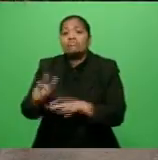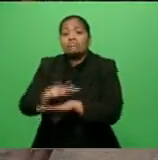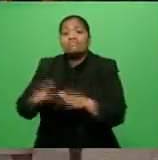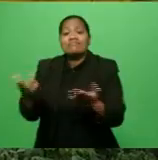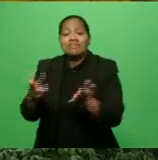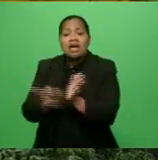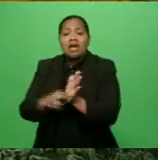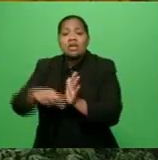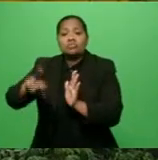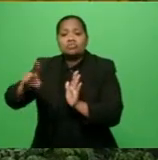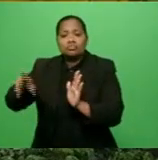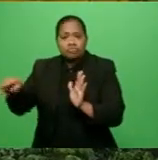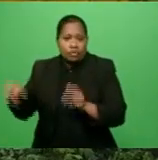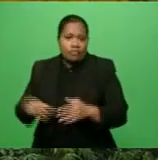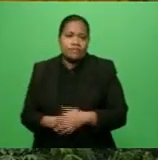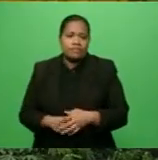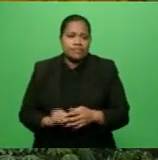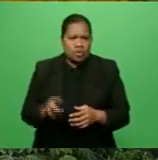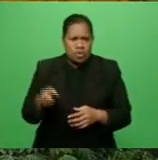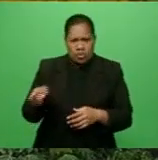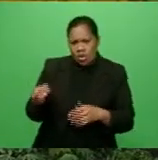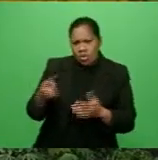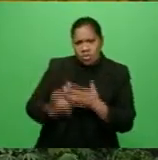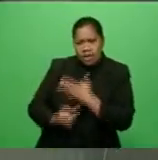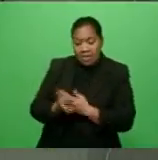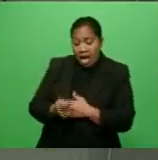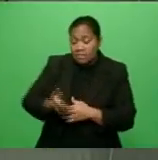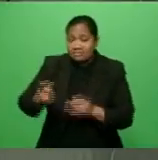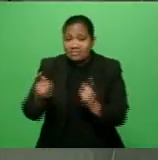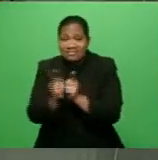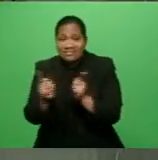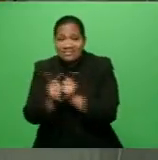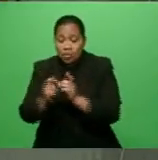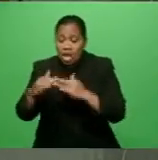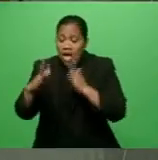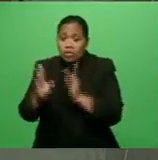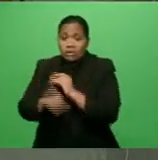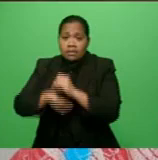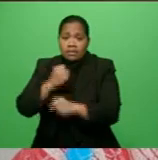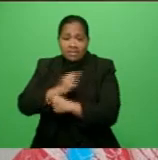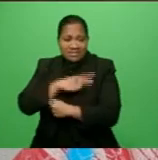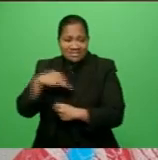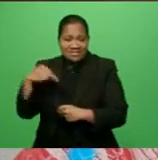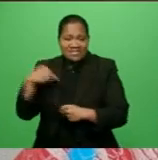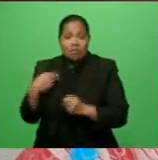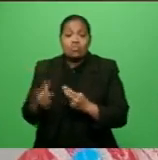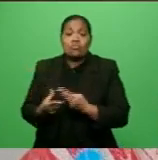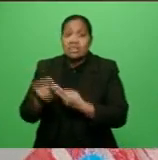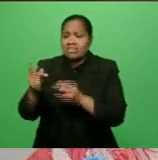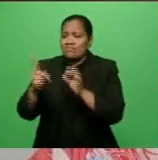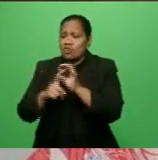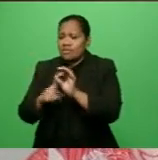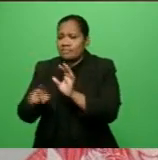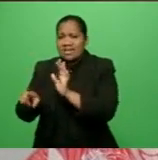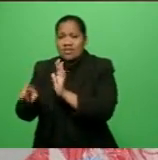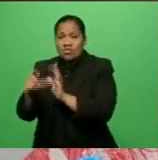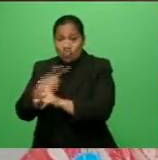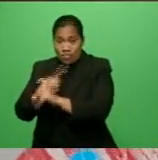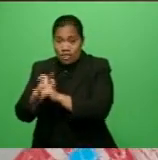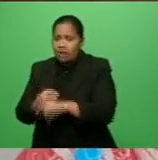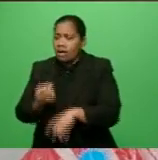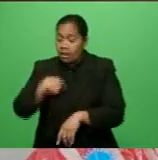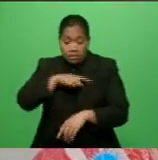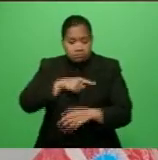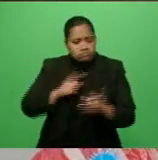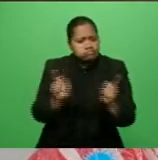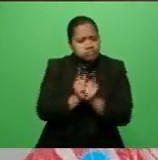Rocco says all this surfaced after a meeting with the Housing Minister Pramila Kumar. We had a meeting with the minister and she